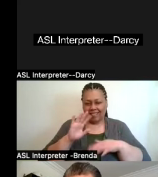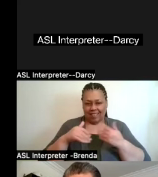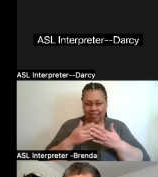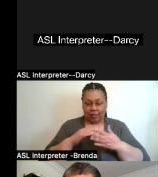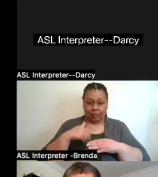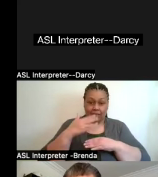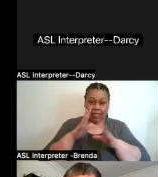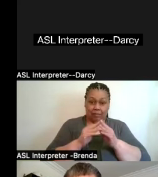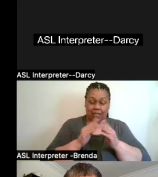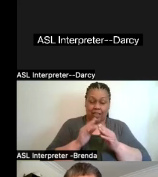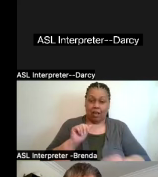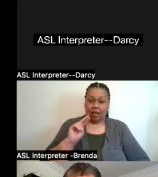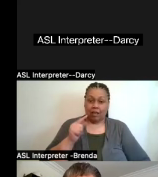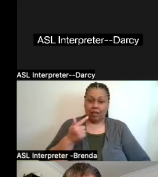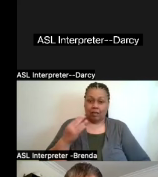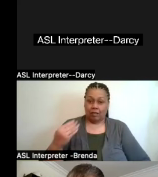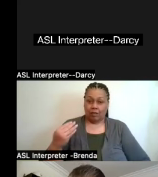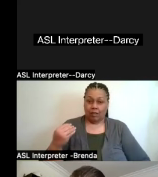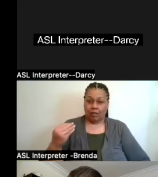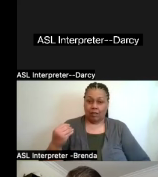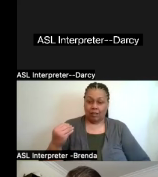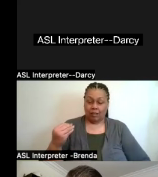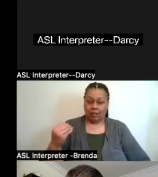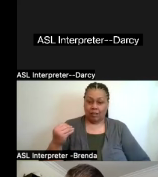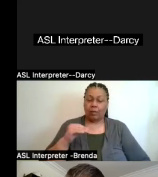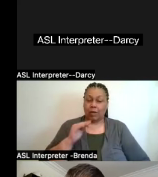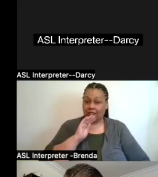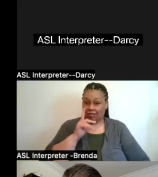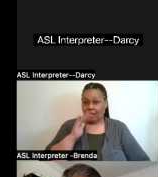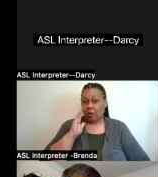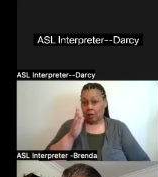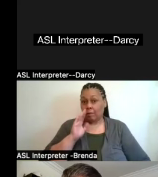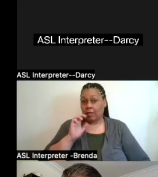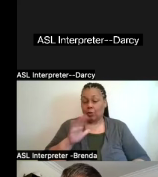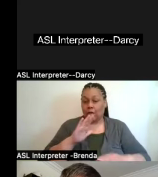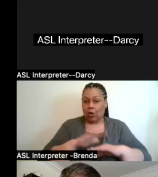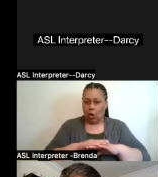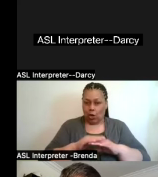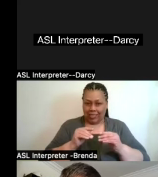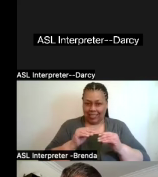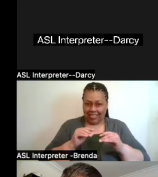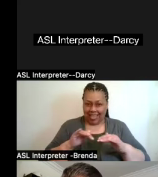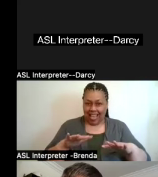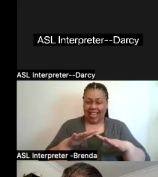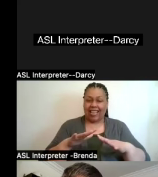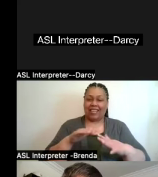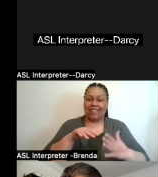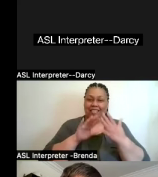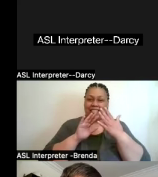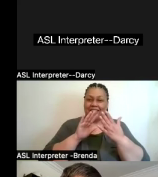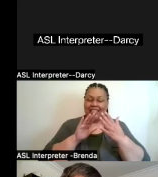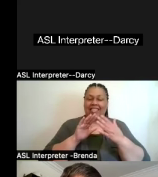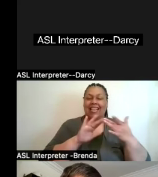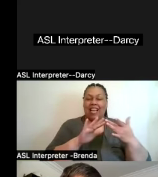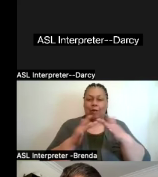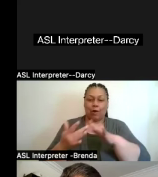our next meeting will be on August the 14th. We actually will be doing a on-site, face-to-face networking. It